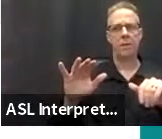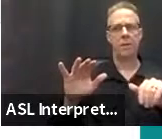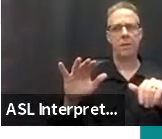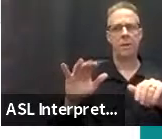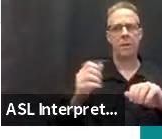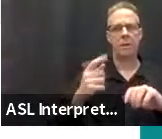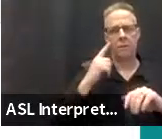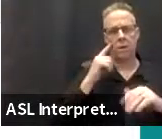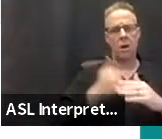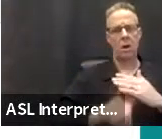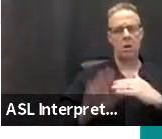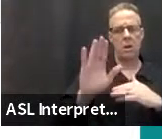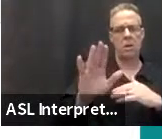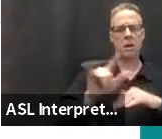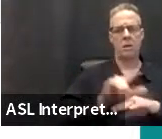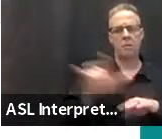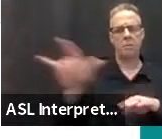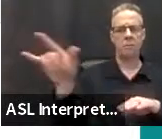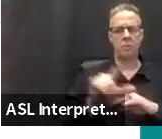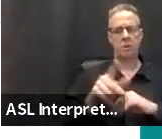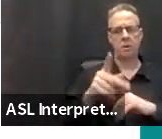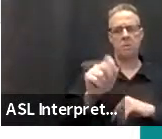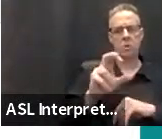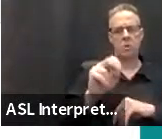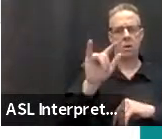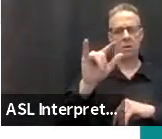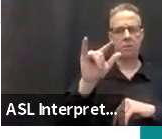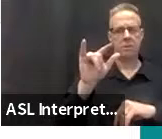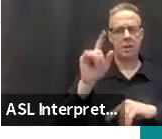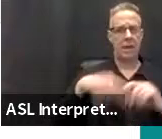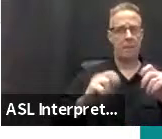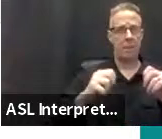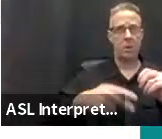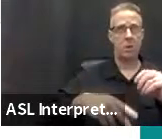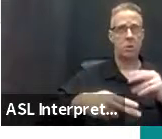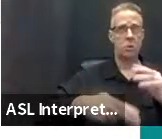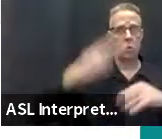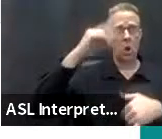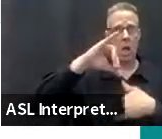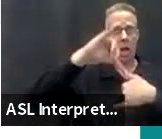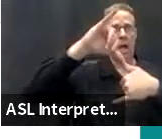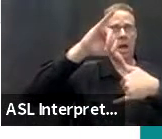airfields, Pearson Airfield's flight path. So it's kind of